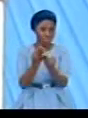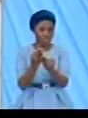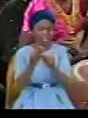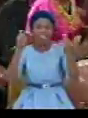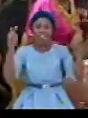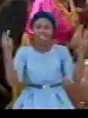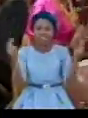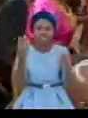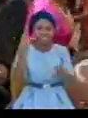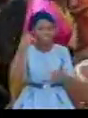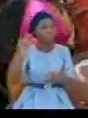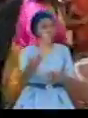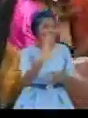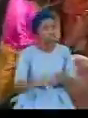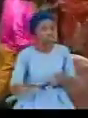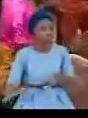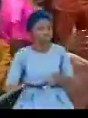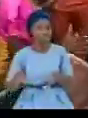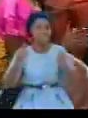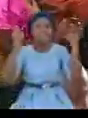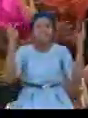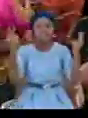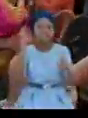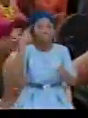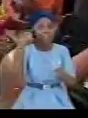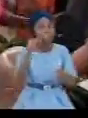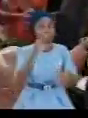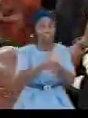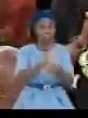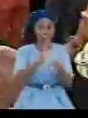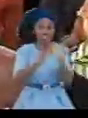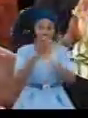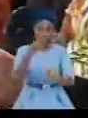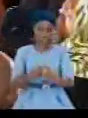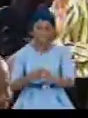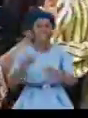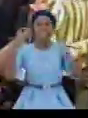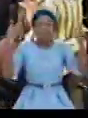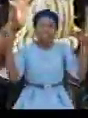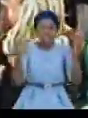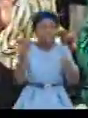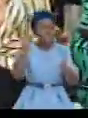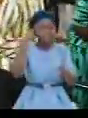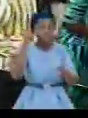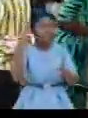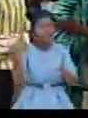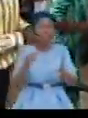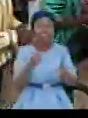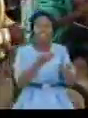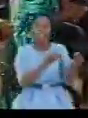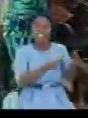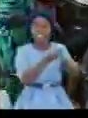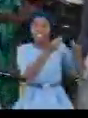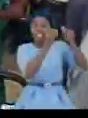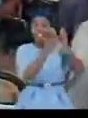your children. Victory for the church. Victory for the heirs of the kingdom.